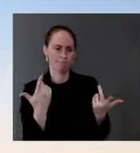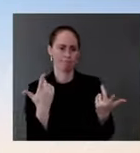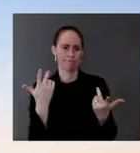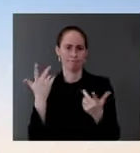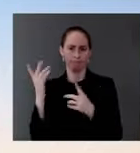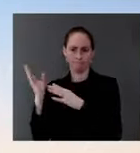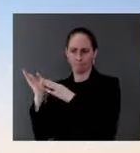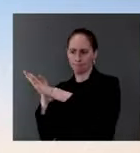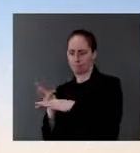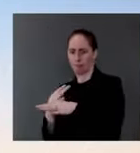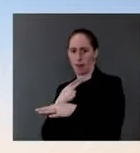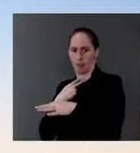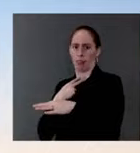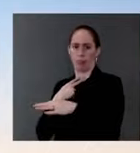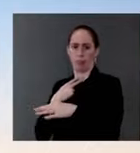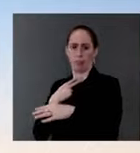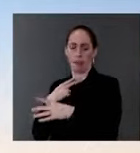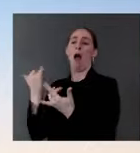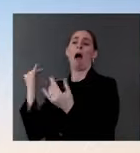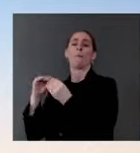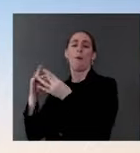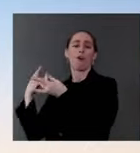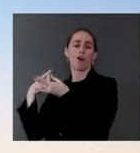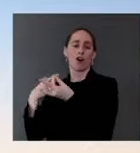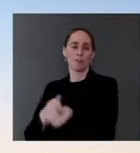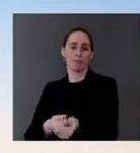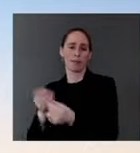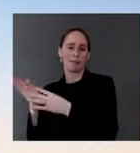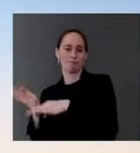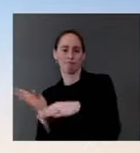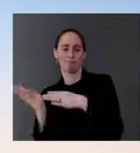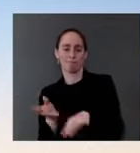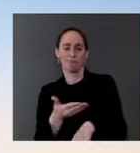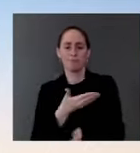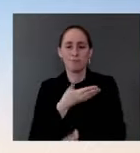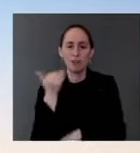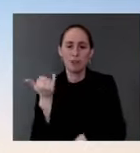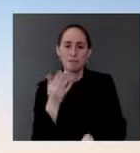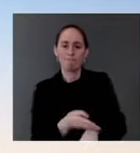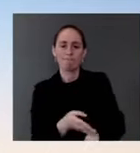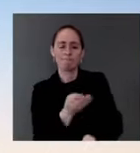effort, his proposal to introduce Build Back Better, which will cut costs for people across